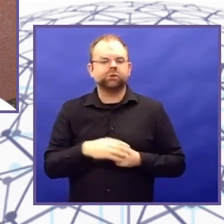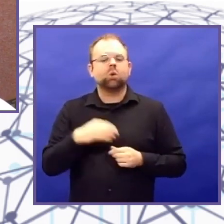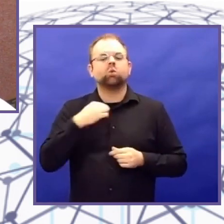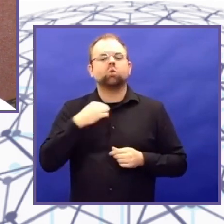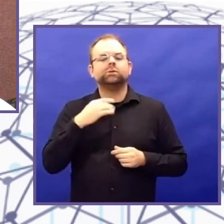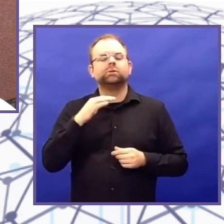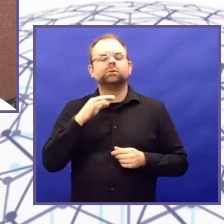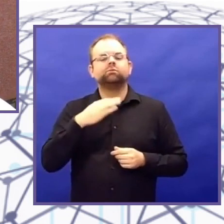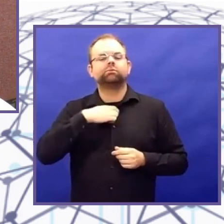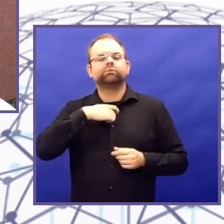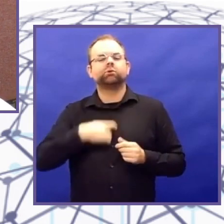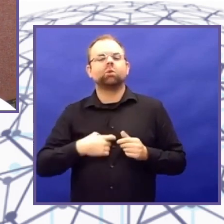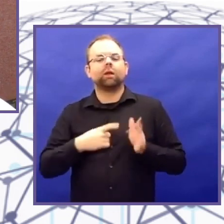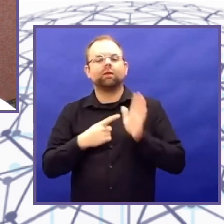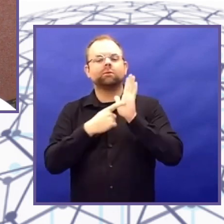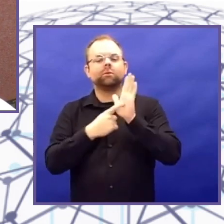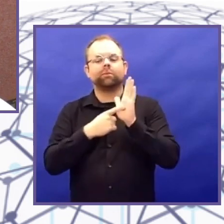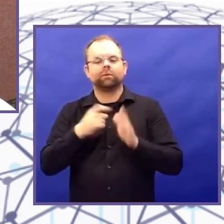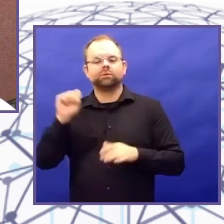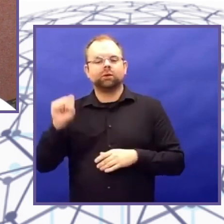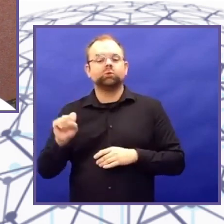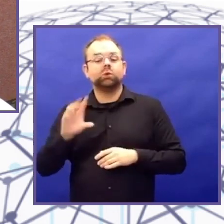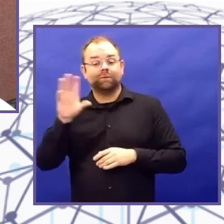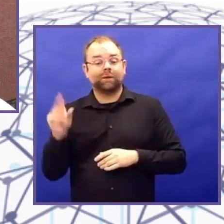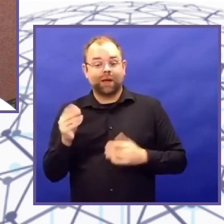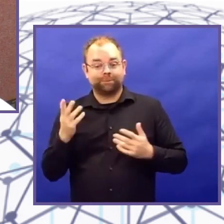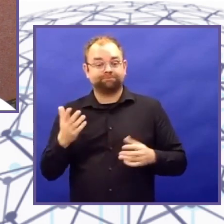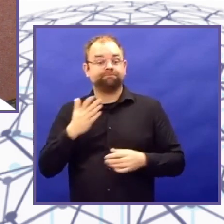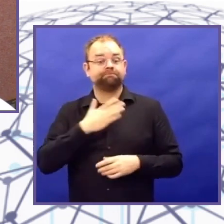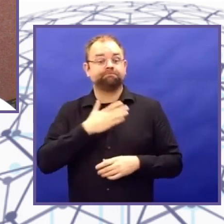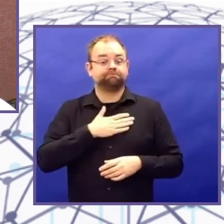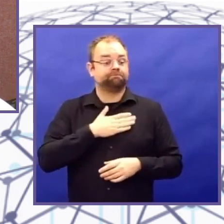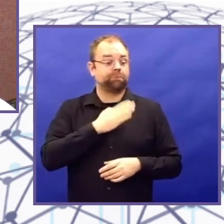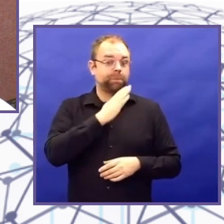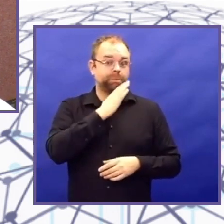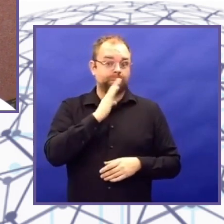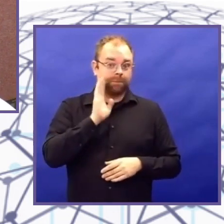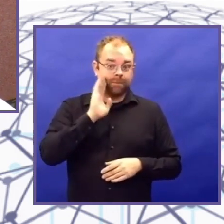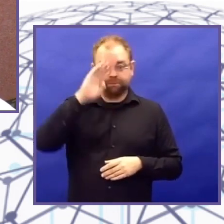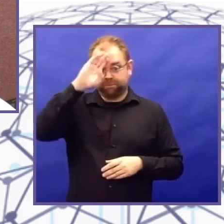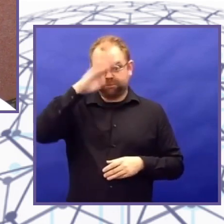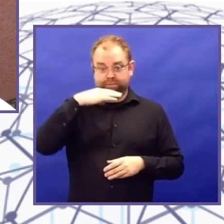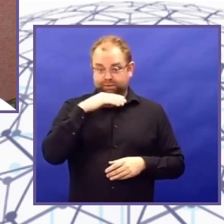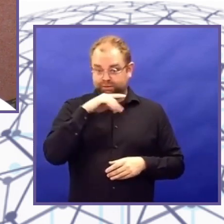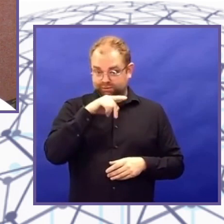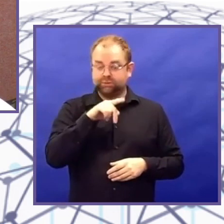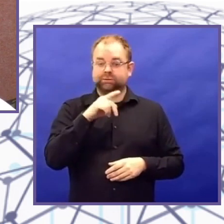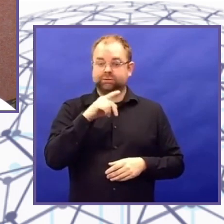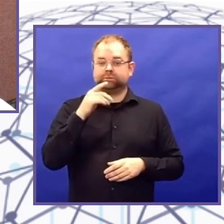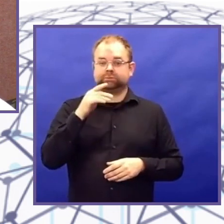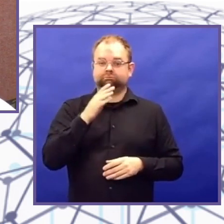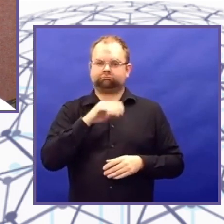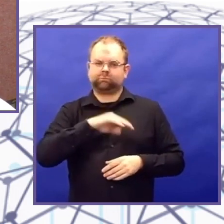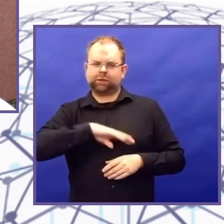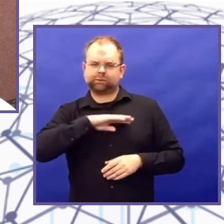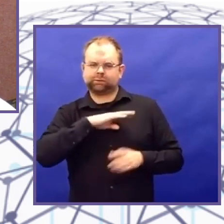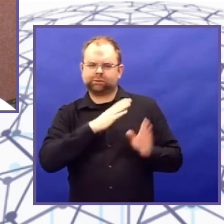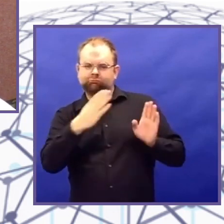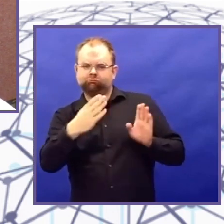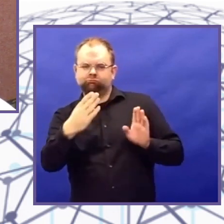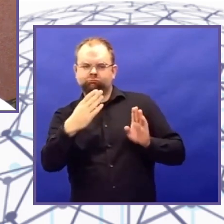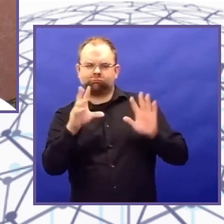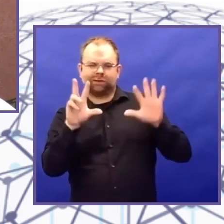to severe hearing loss. The cost for a good pair of quality, digitally programmable hearing